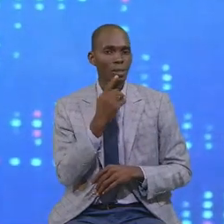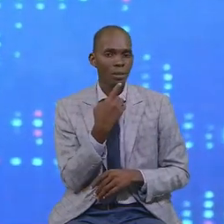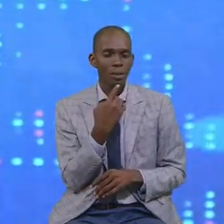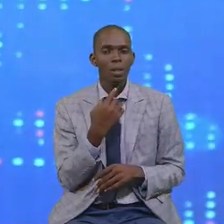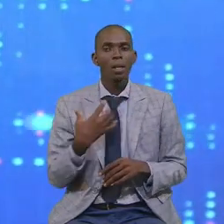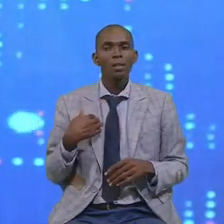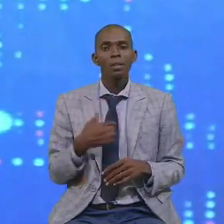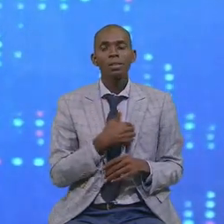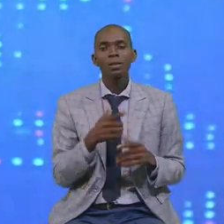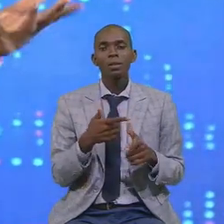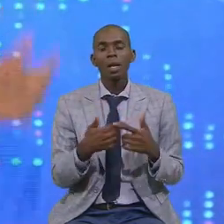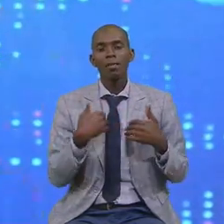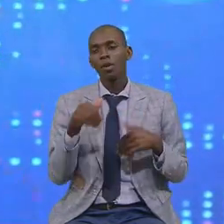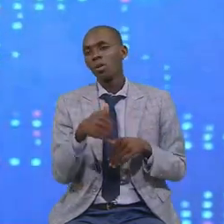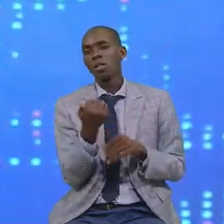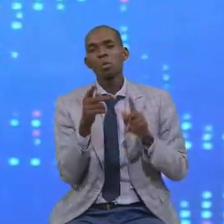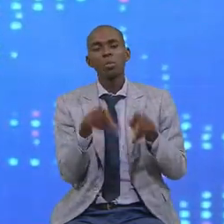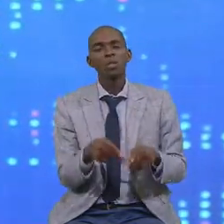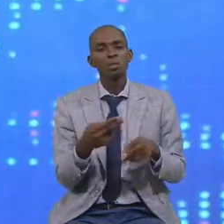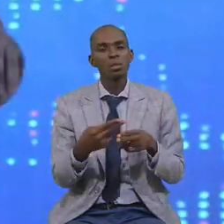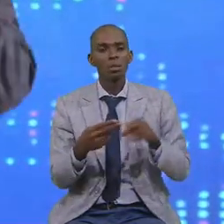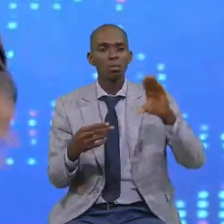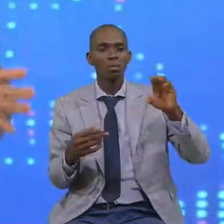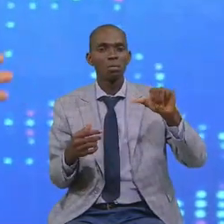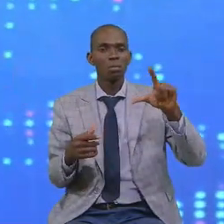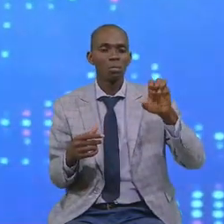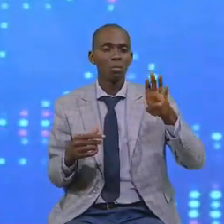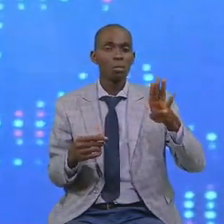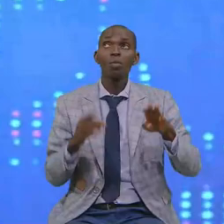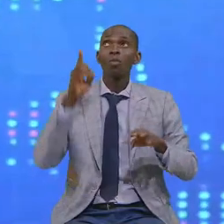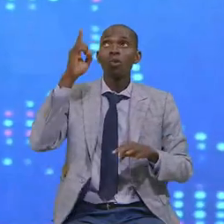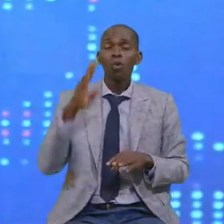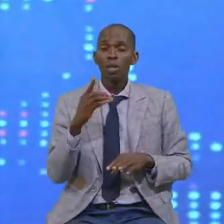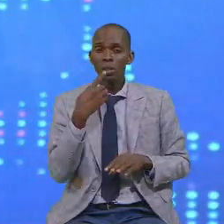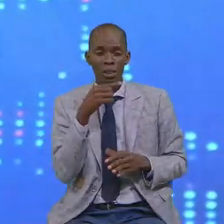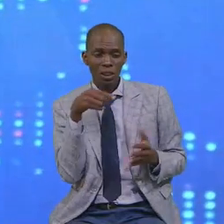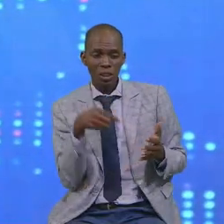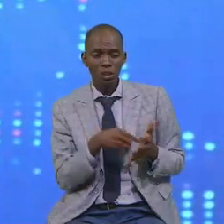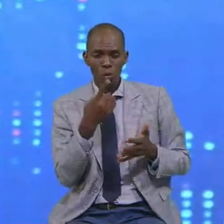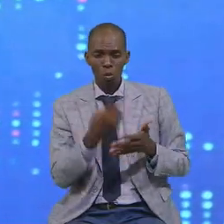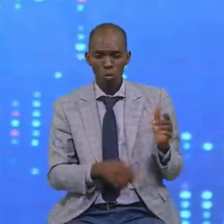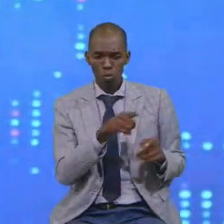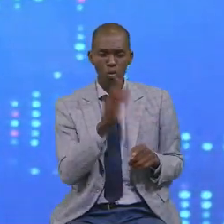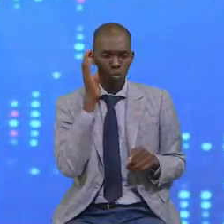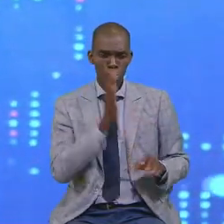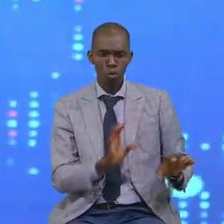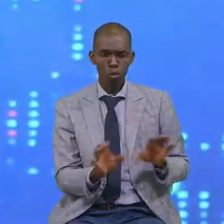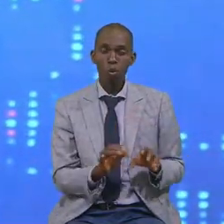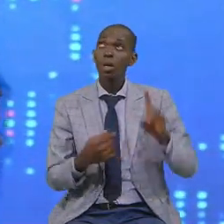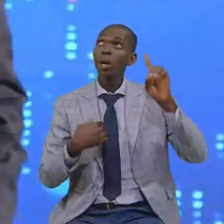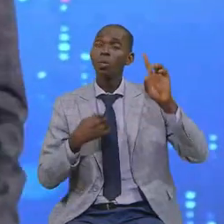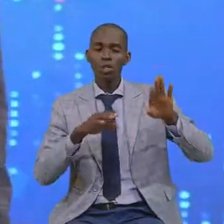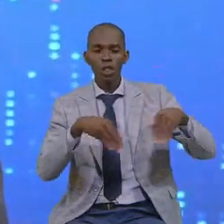the Caleb that God said, this is what you'll do. I'll give you that place,